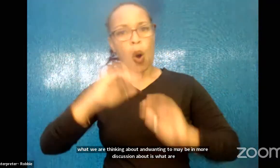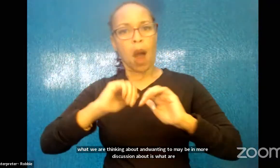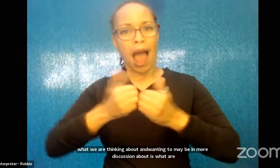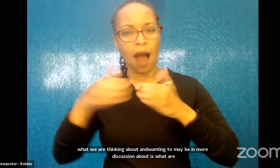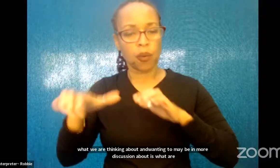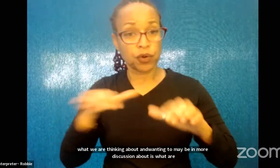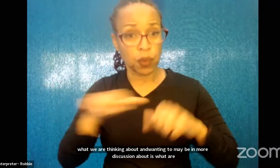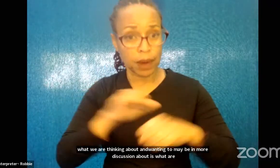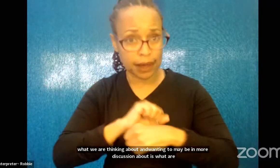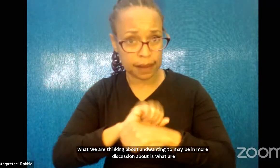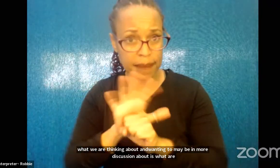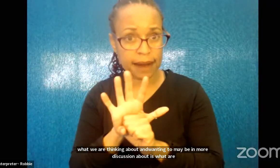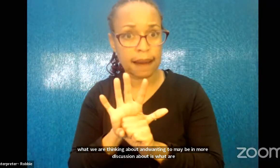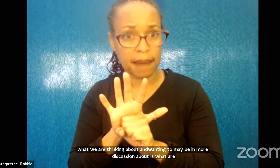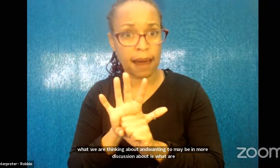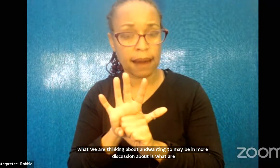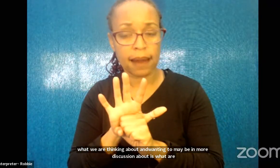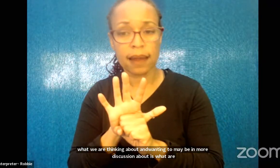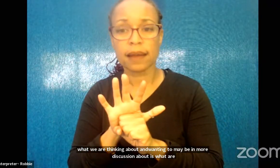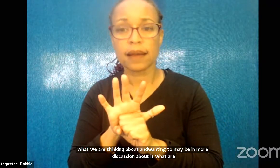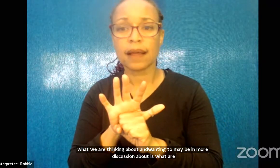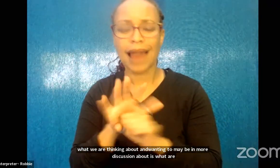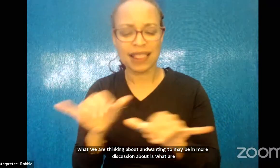pandemic. And